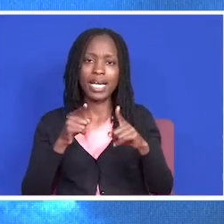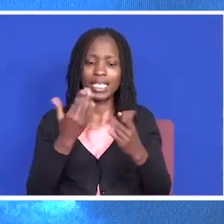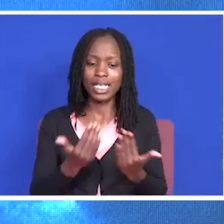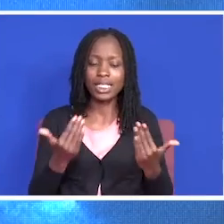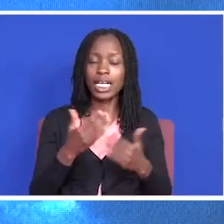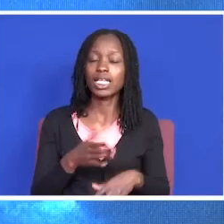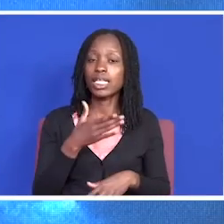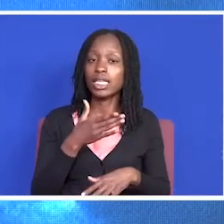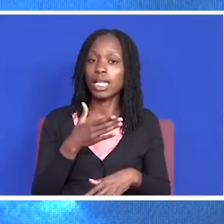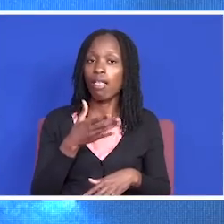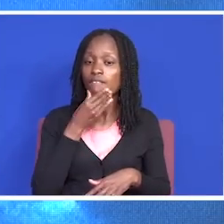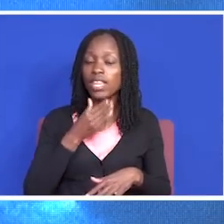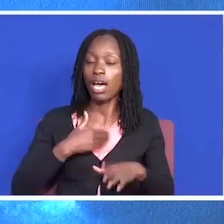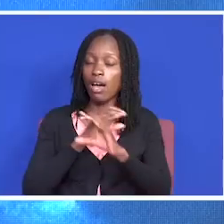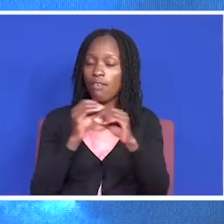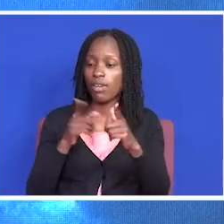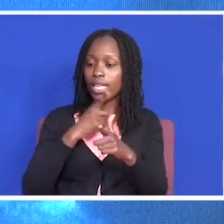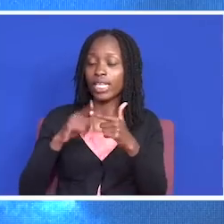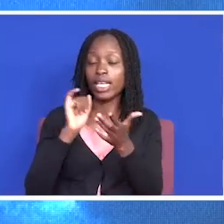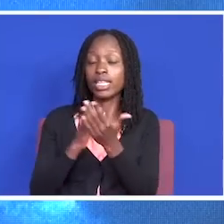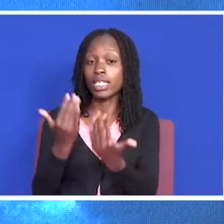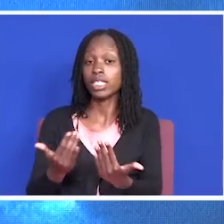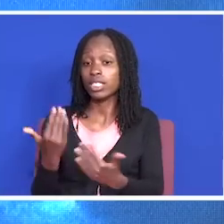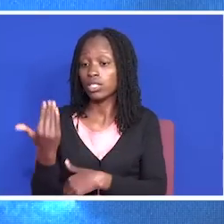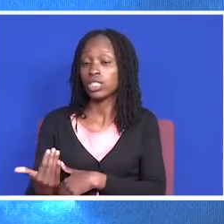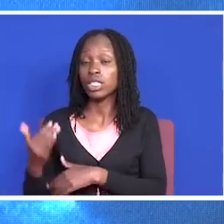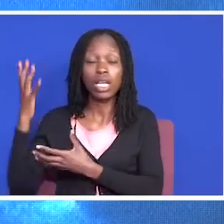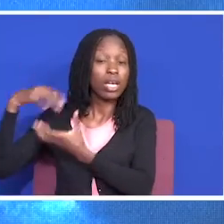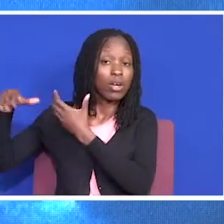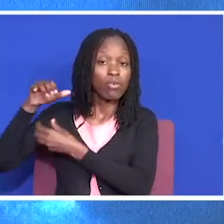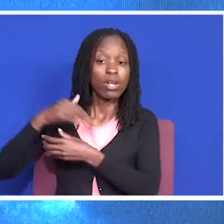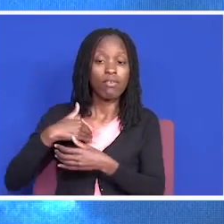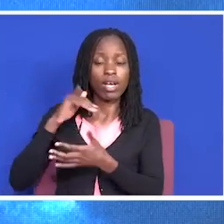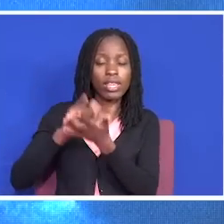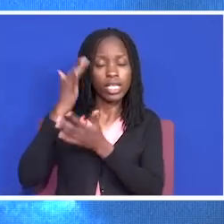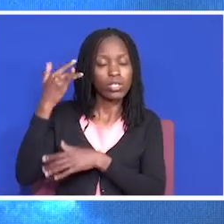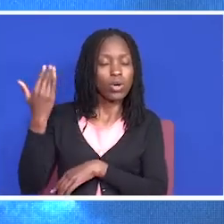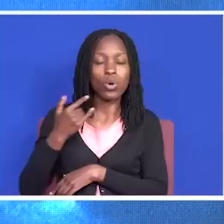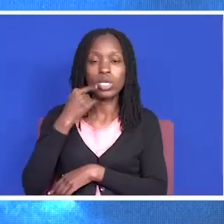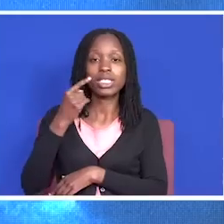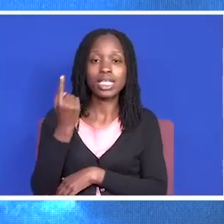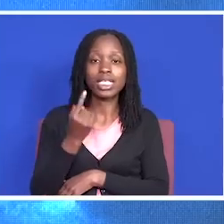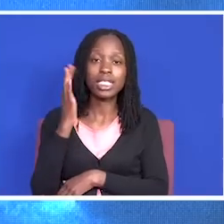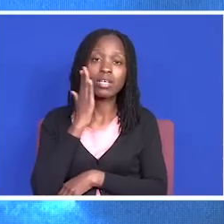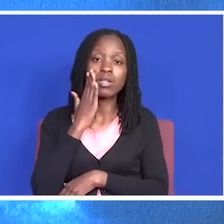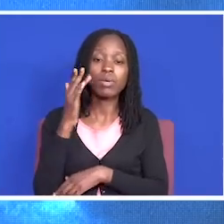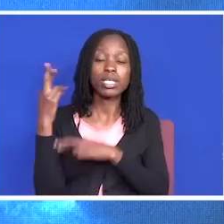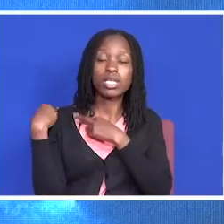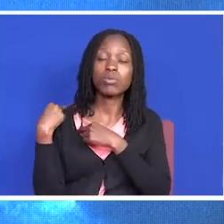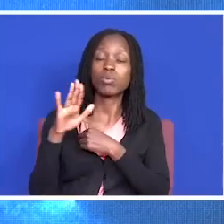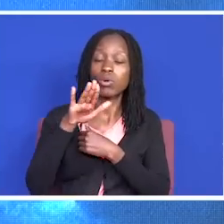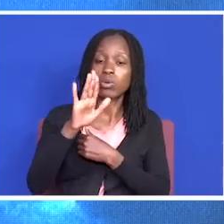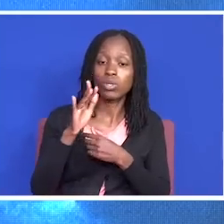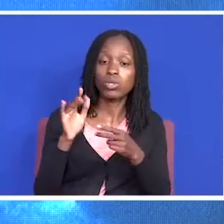a child without a father? That's why I keep telling single mothers, it is your responsibility to let the child